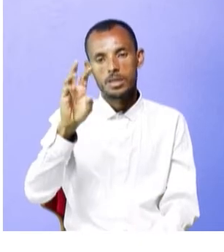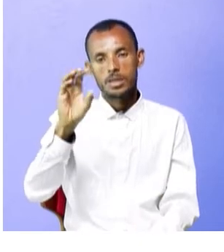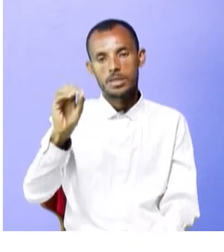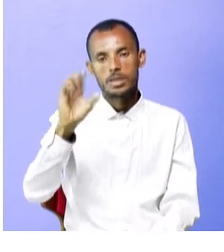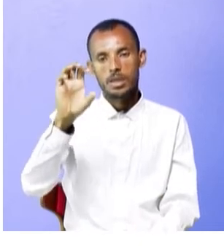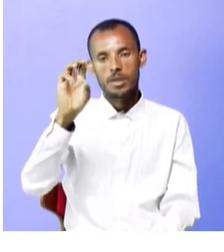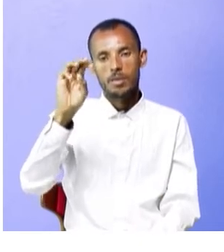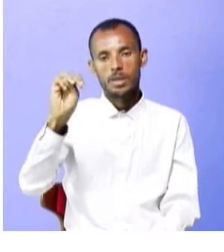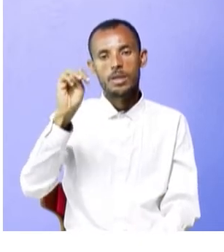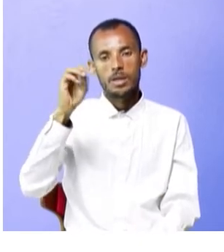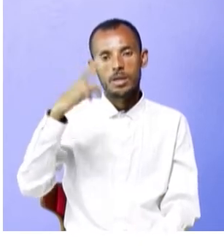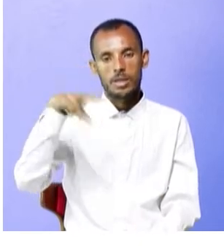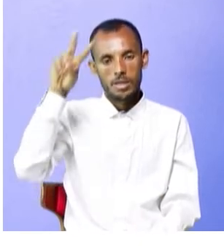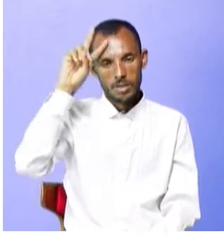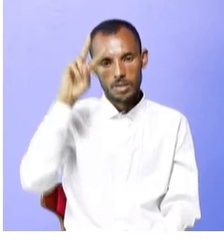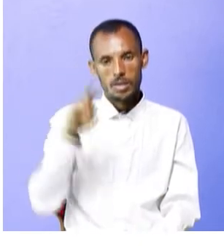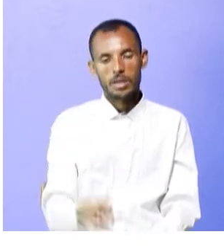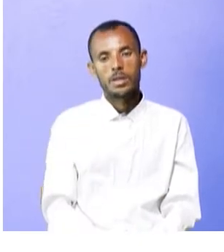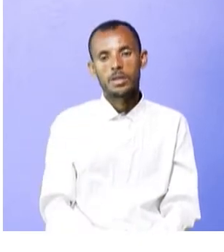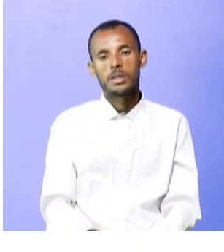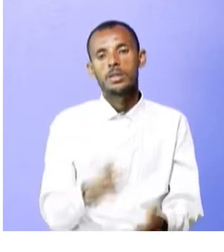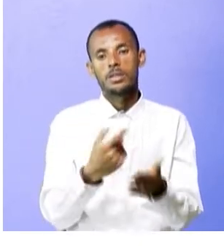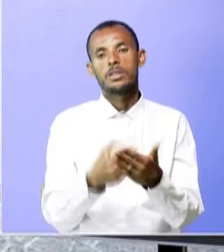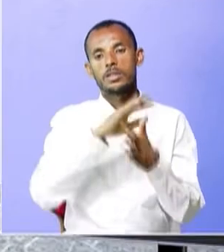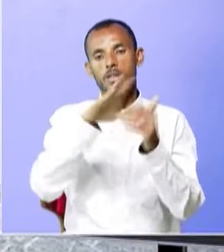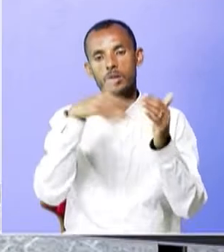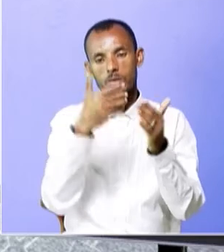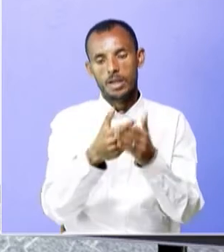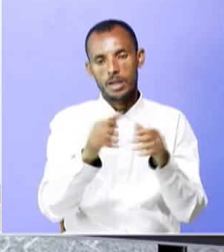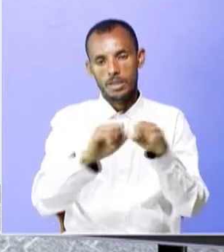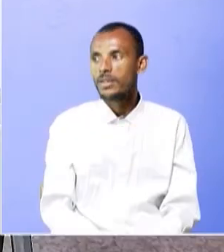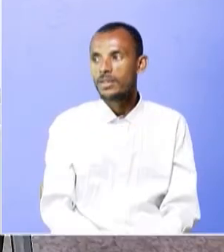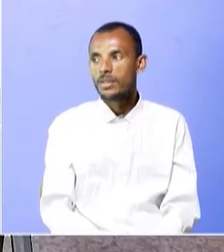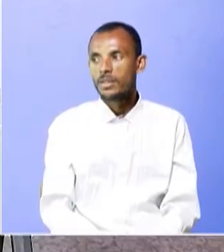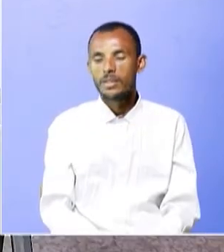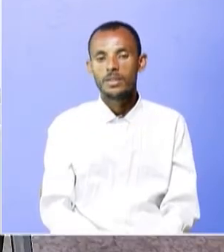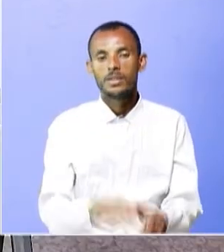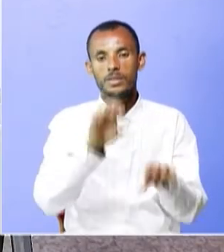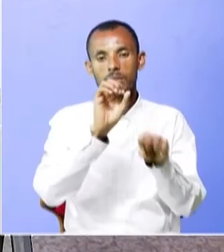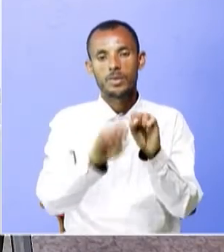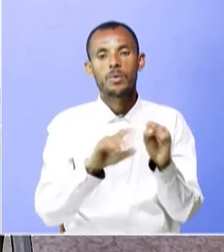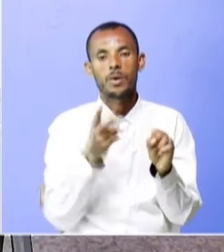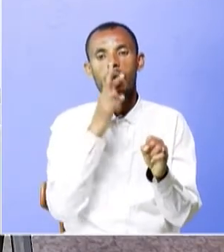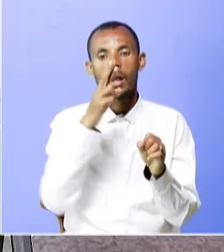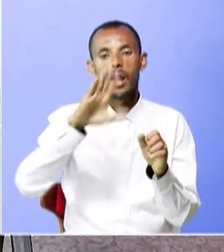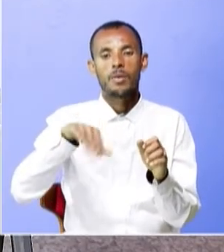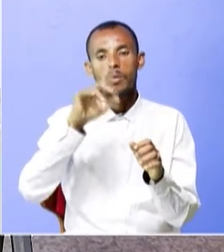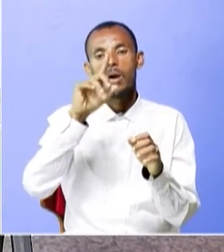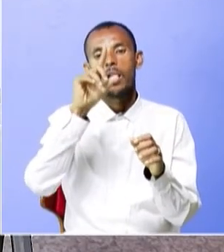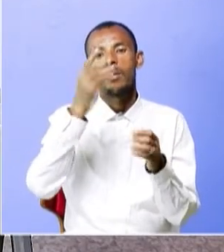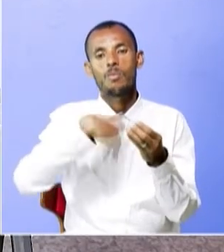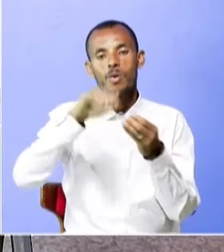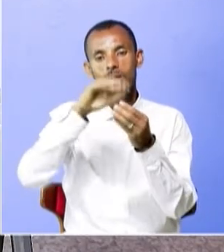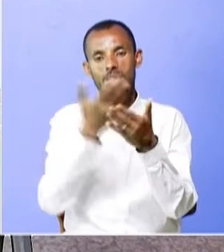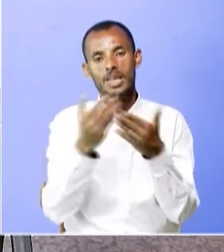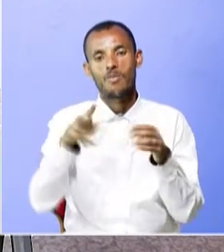360 centimeter square. Okay, so this is the total surface area. So we are left with one more thing, which is